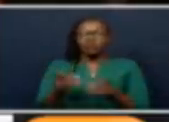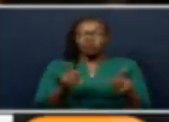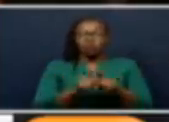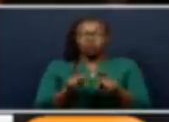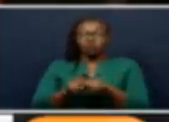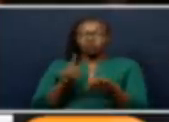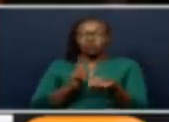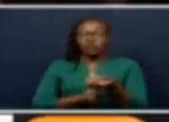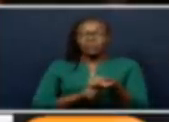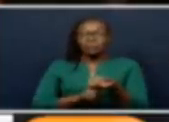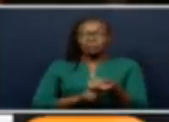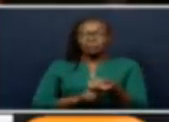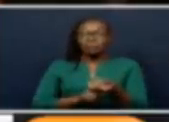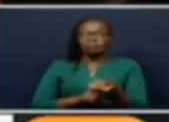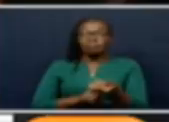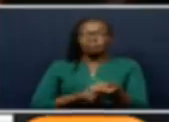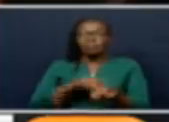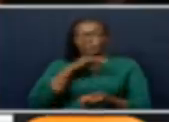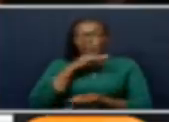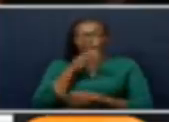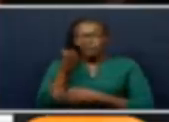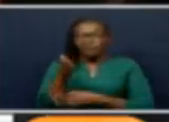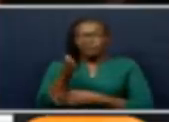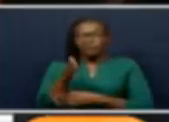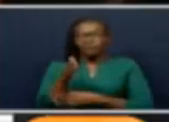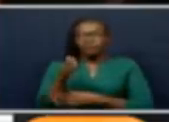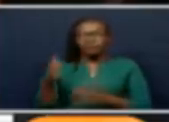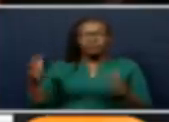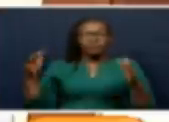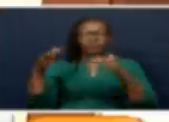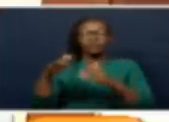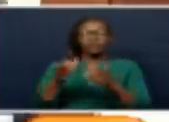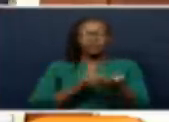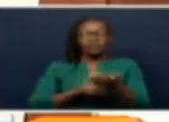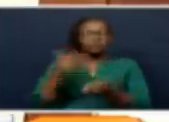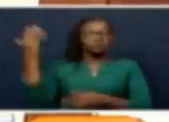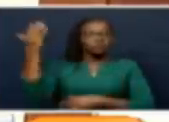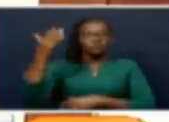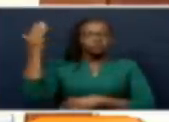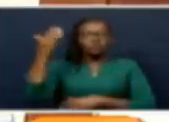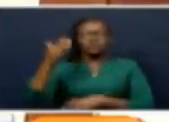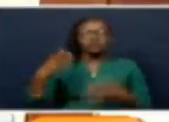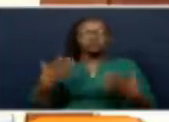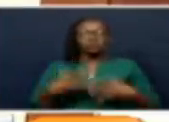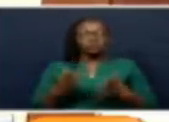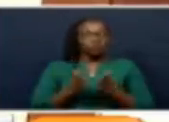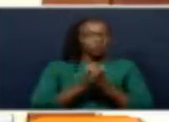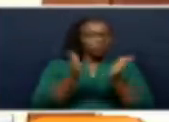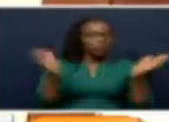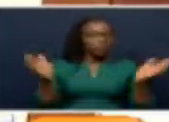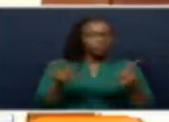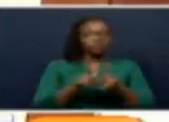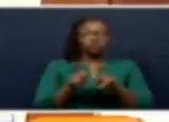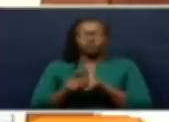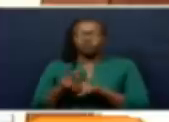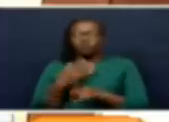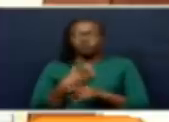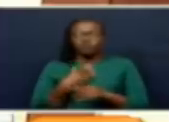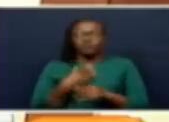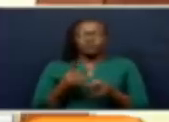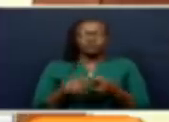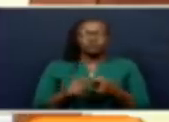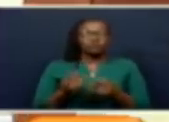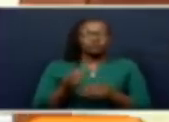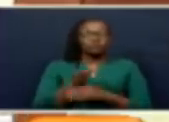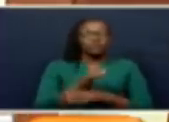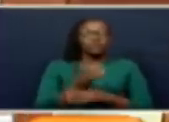the rally, check those old, if you have those clips, when he's addressing the public and he wants to consult some